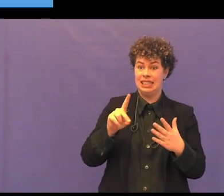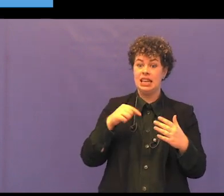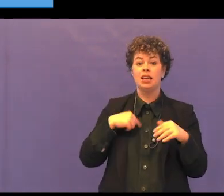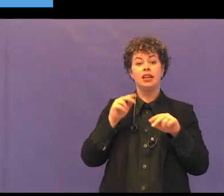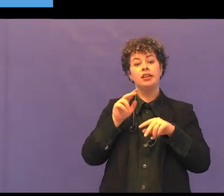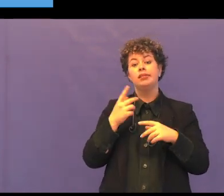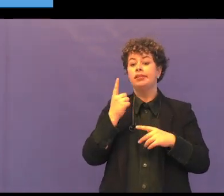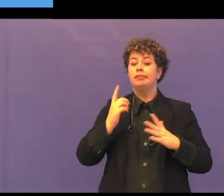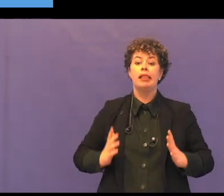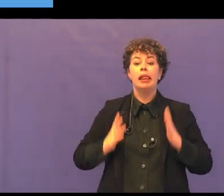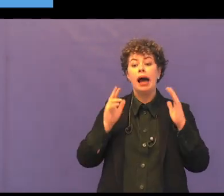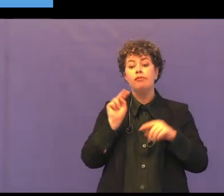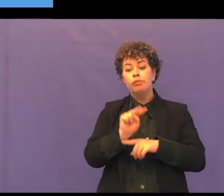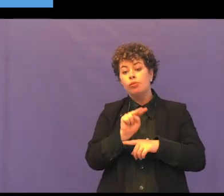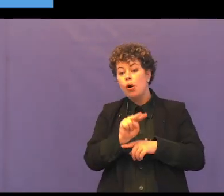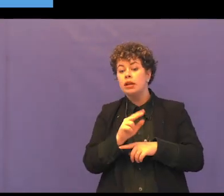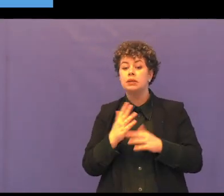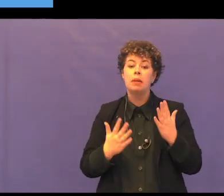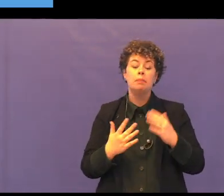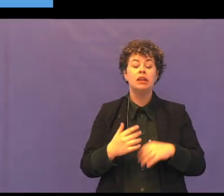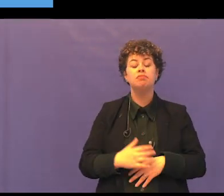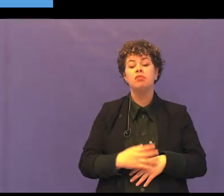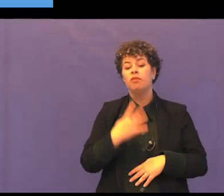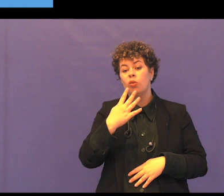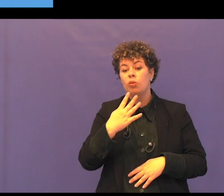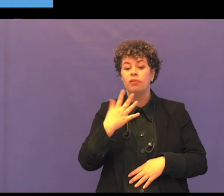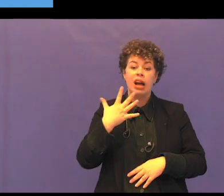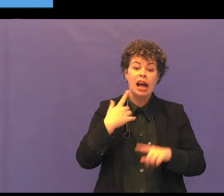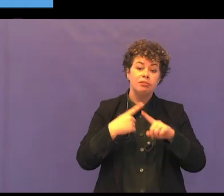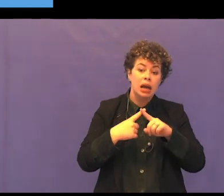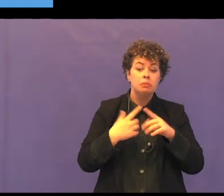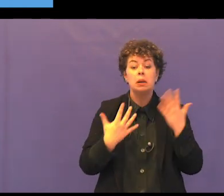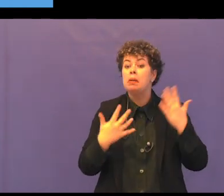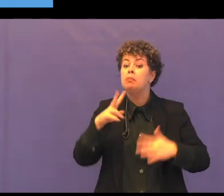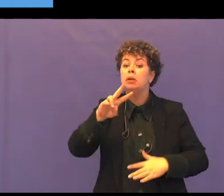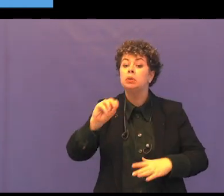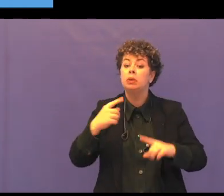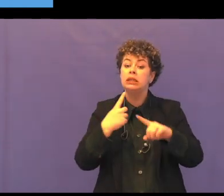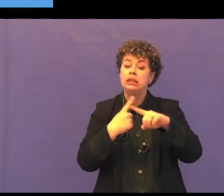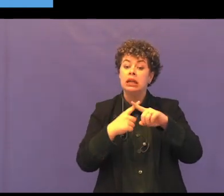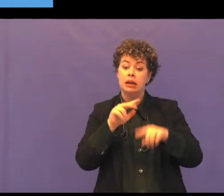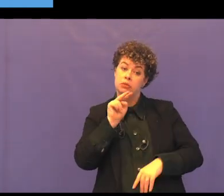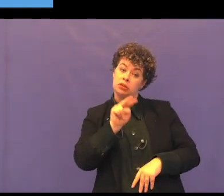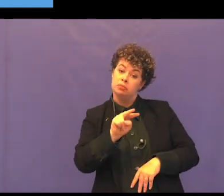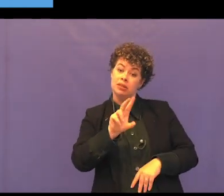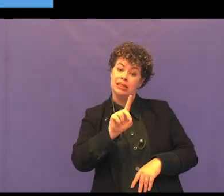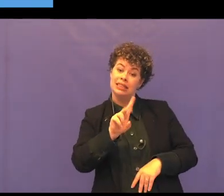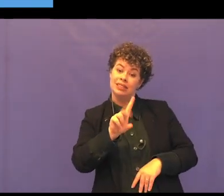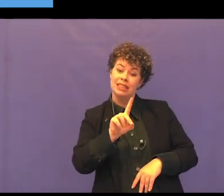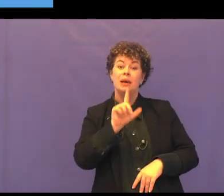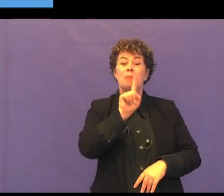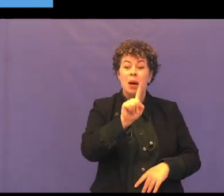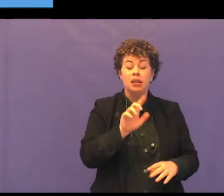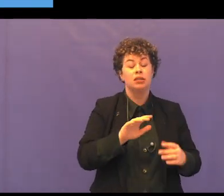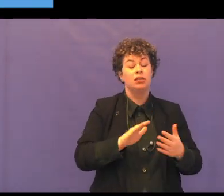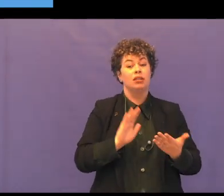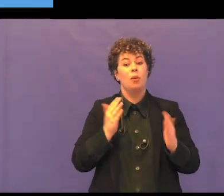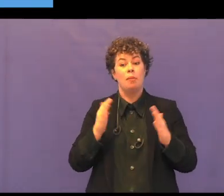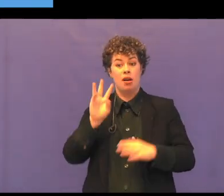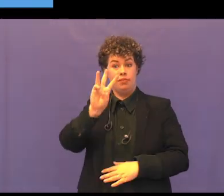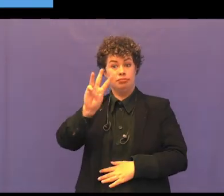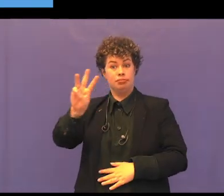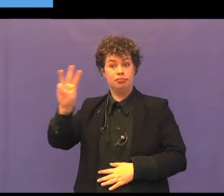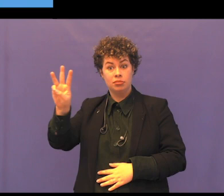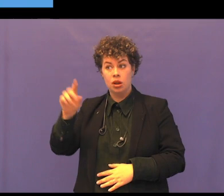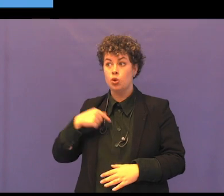you look at online streaming services, you watch more and more and more, if you like, DVDs